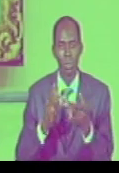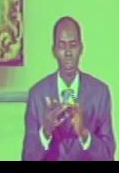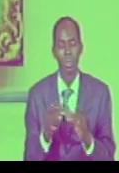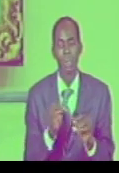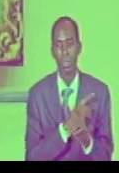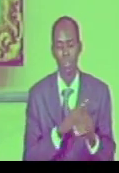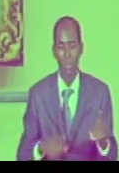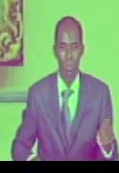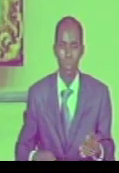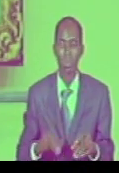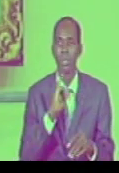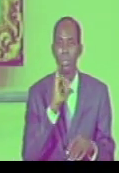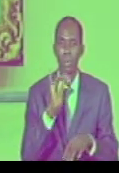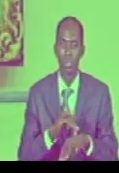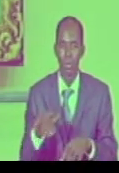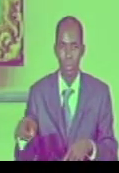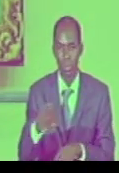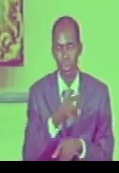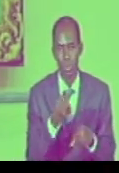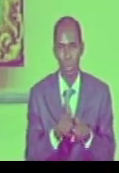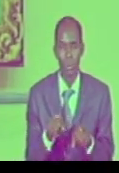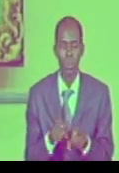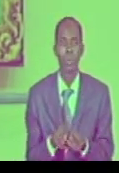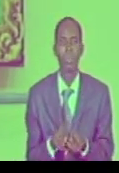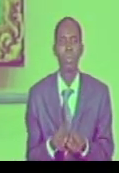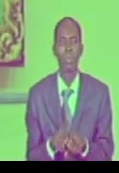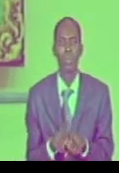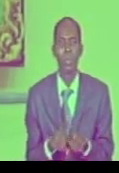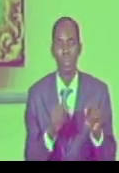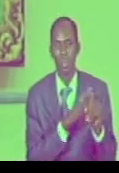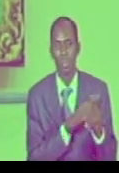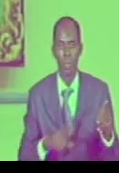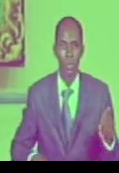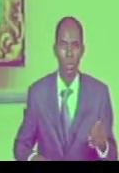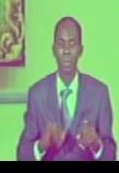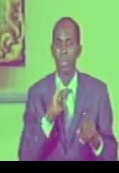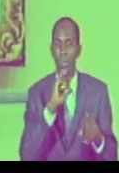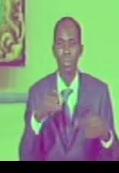connecting online, get ready for the touch of God. The Lord is going to bless you abundantly in Jesus.